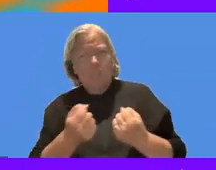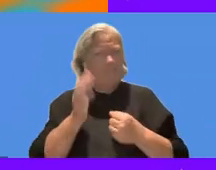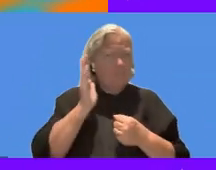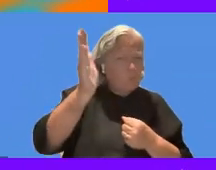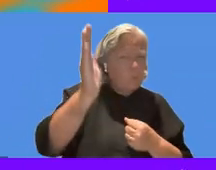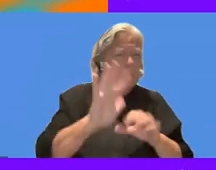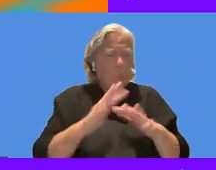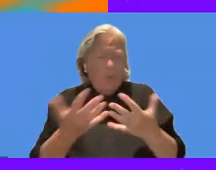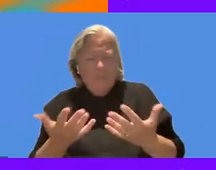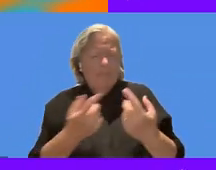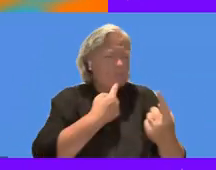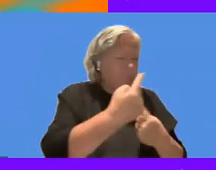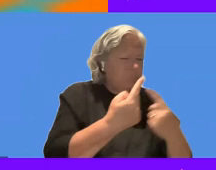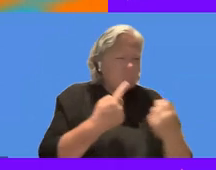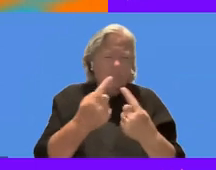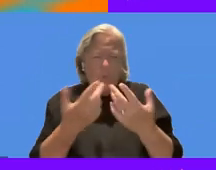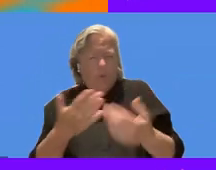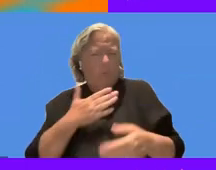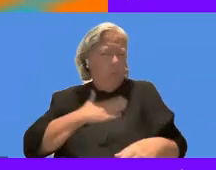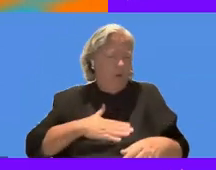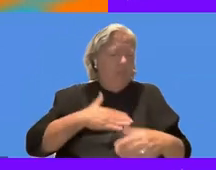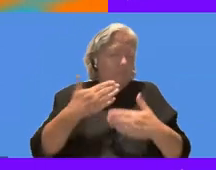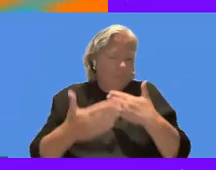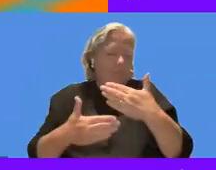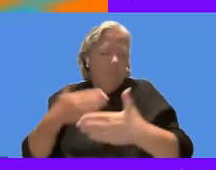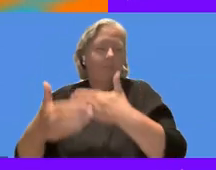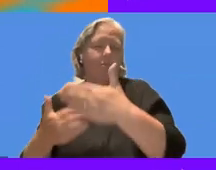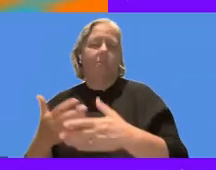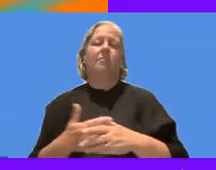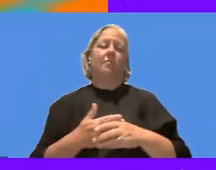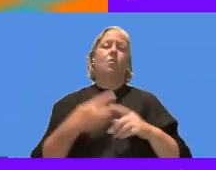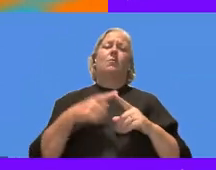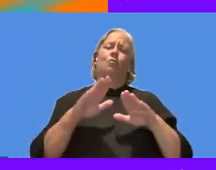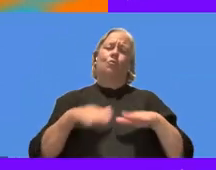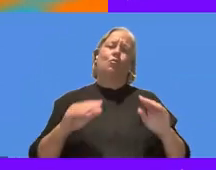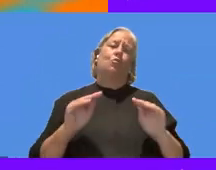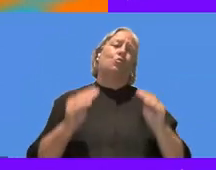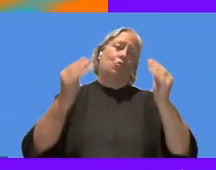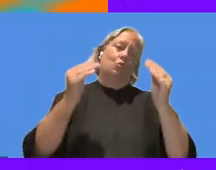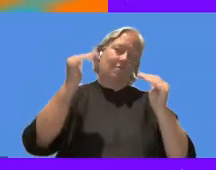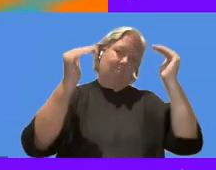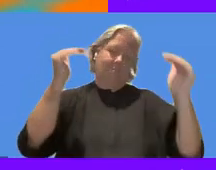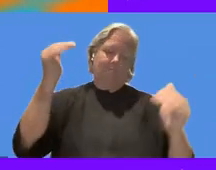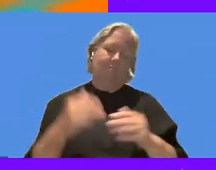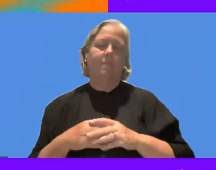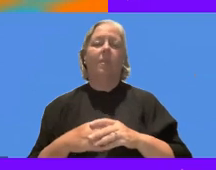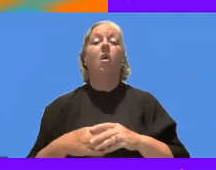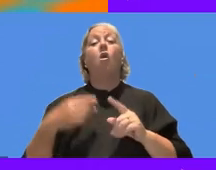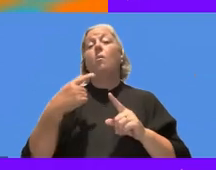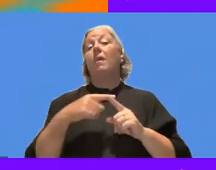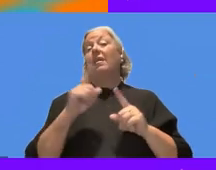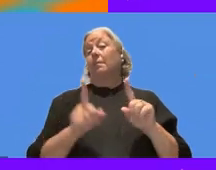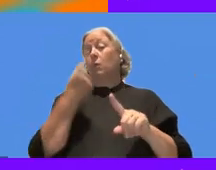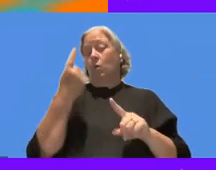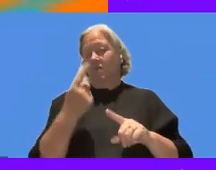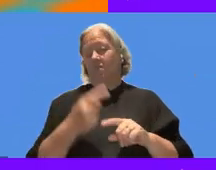next steps as it relates to the issues of adolescents and young people. Additionally, and most importantly, the forum should serve as